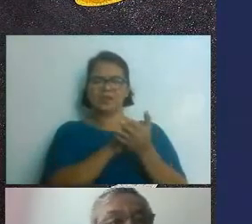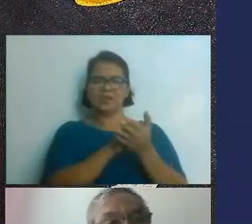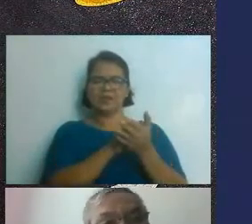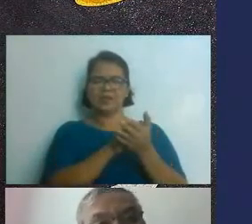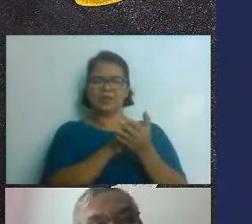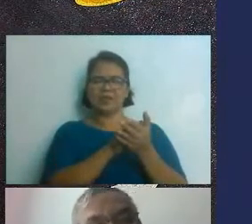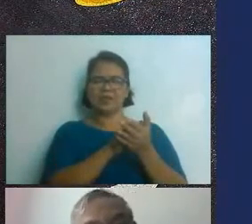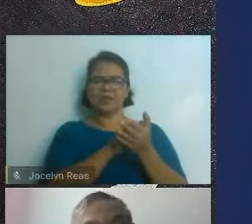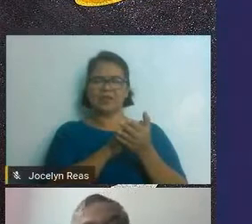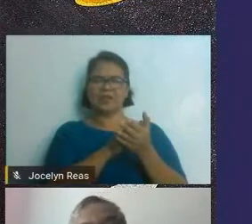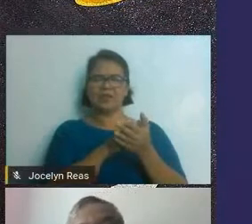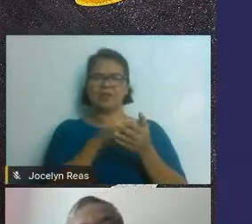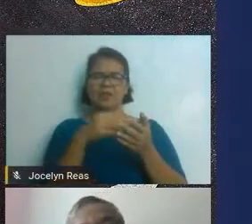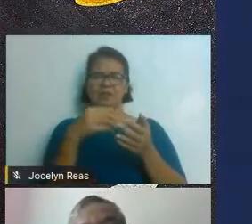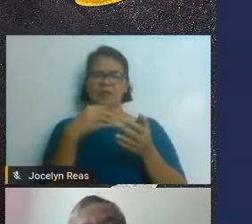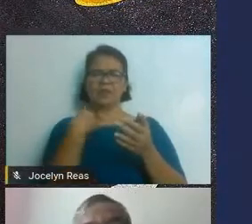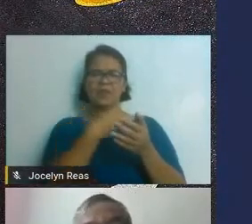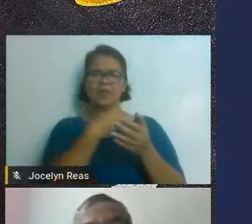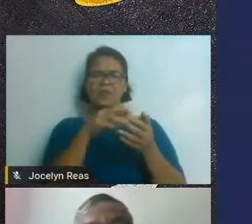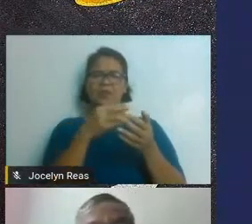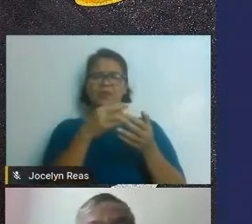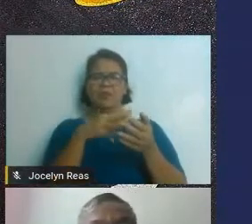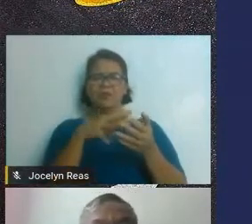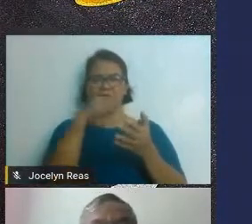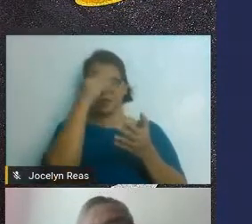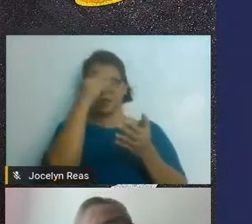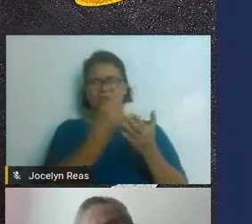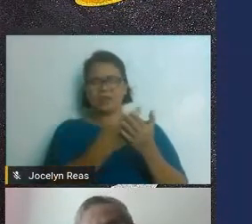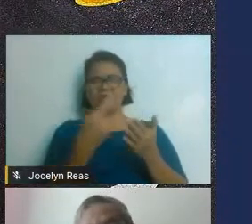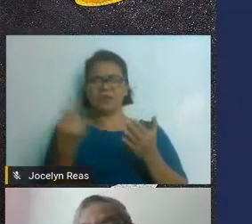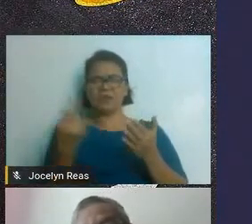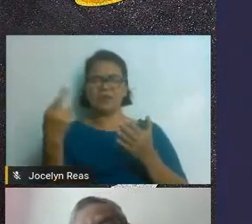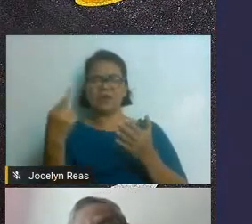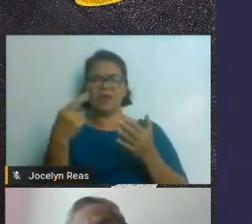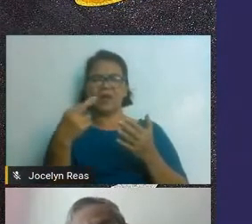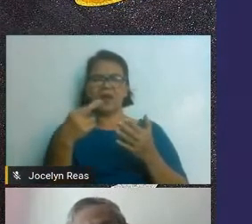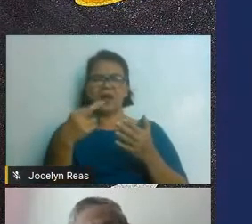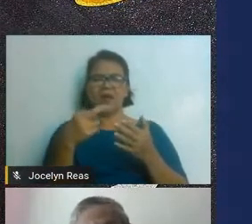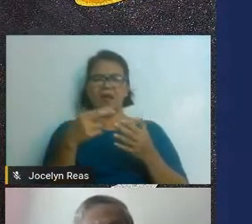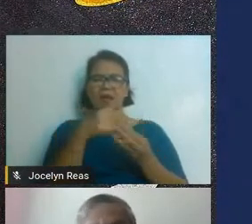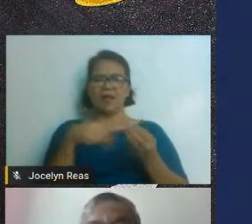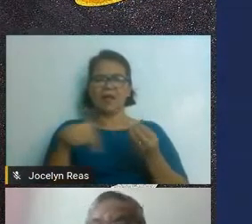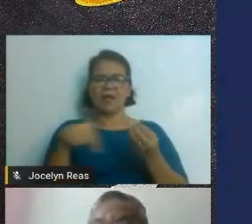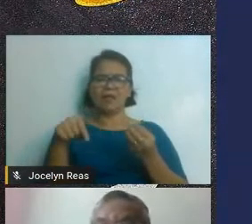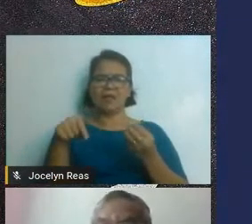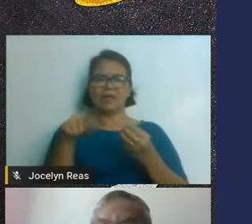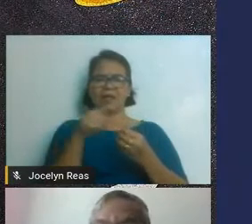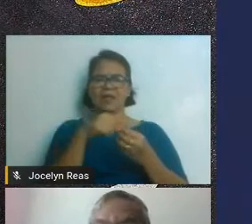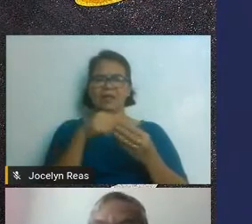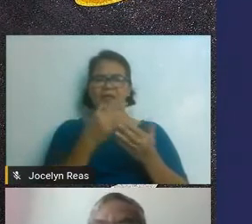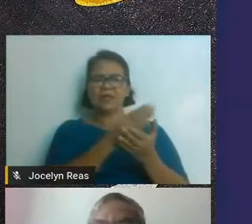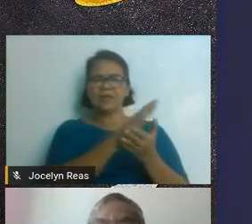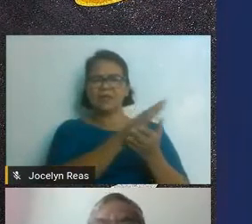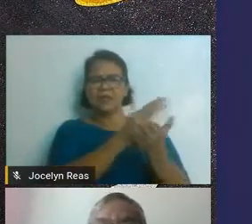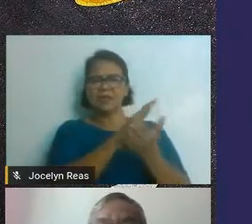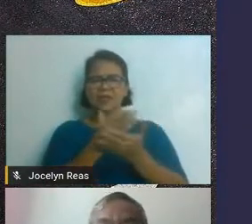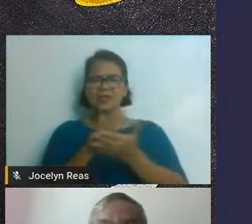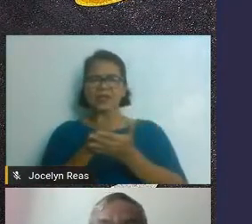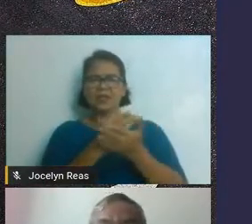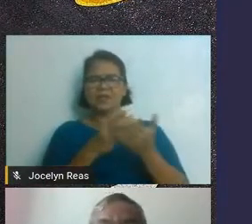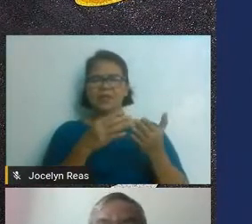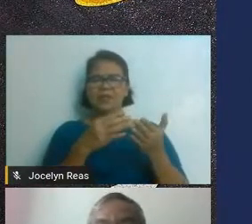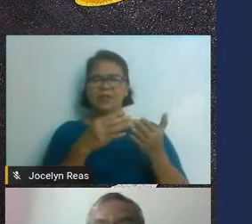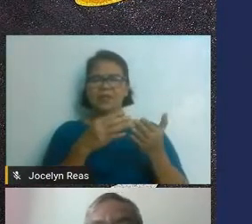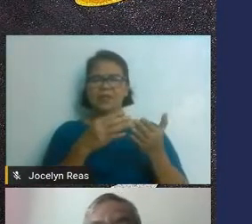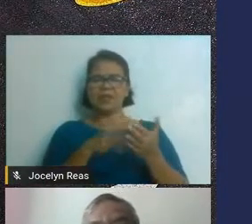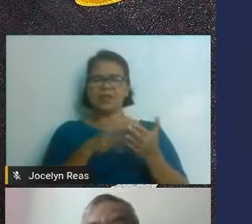mga division offices and regional offices, I know, around the country, hinati-hati natin yan. And we imagine the whole